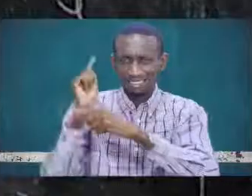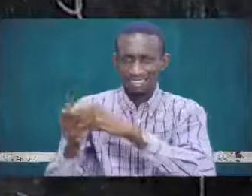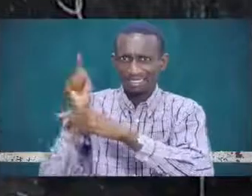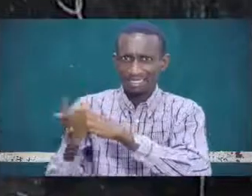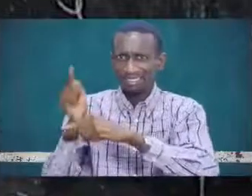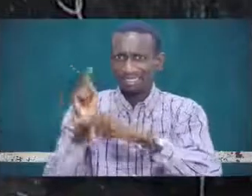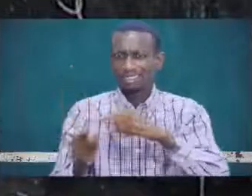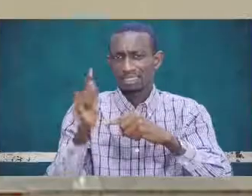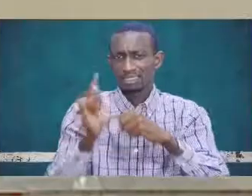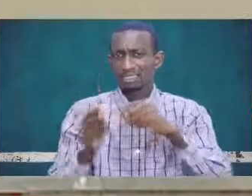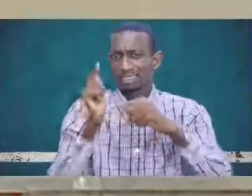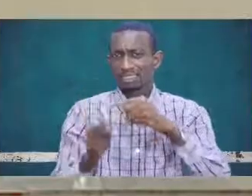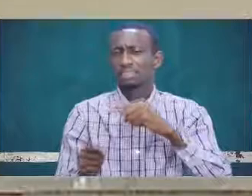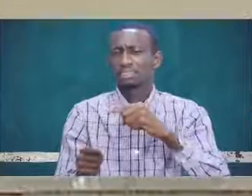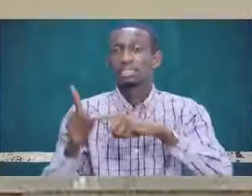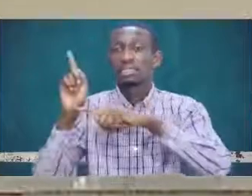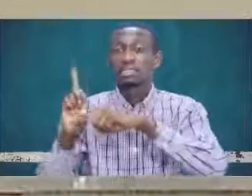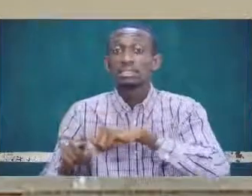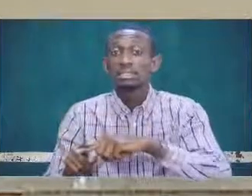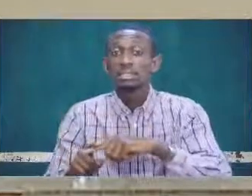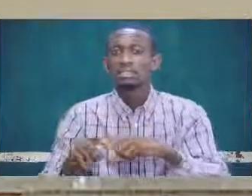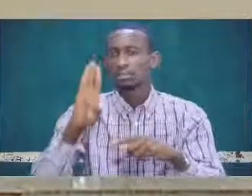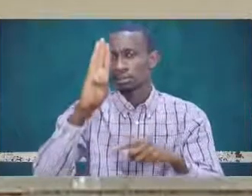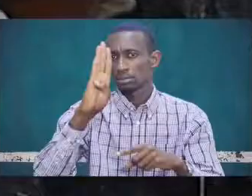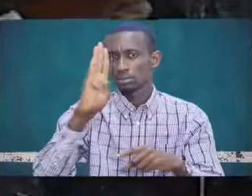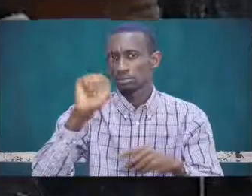in the food components.